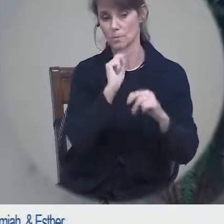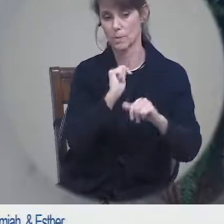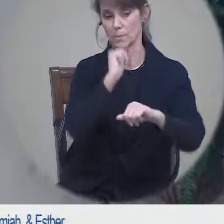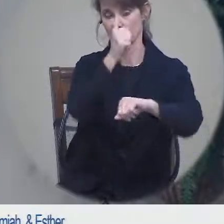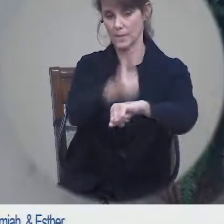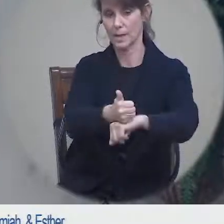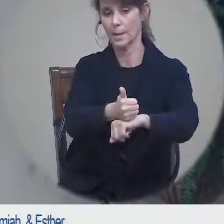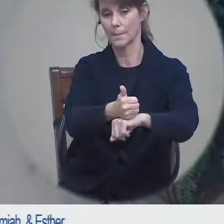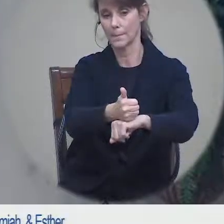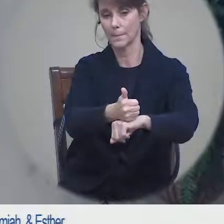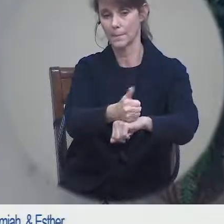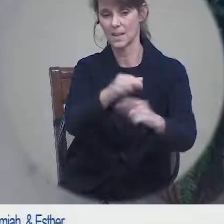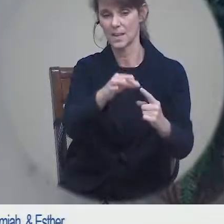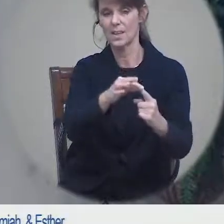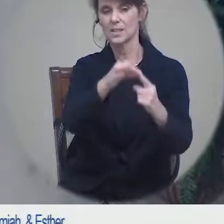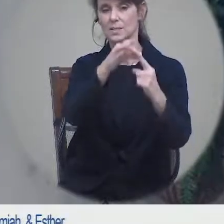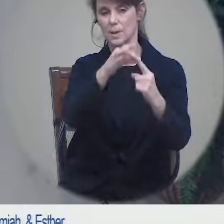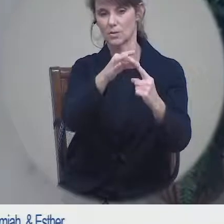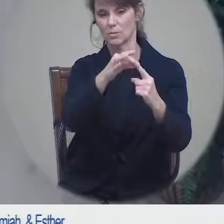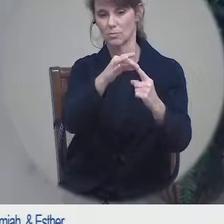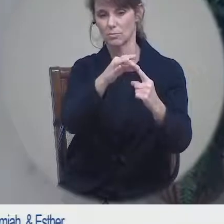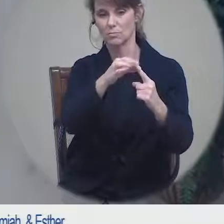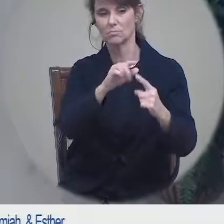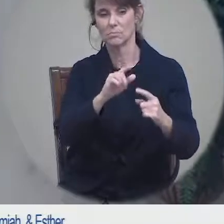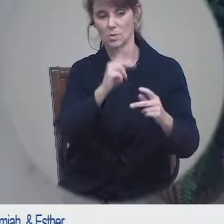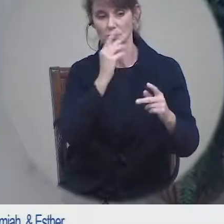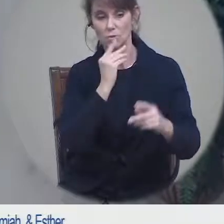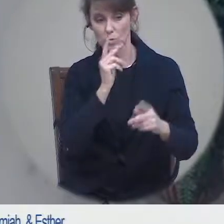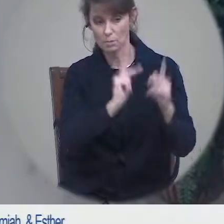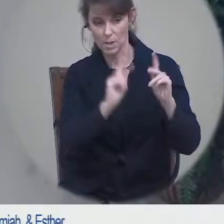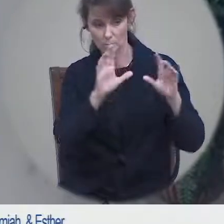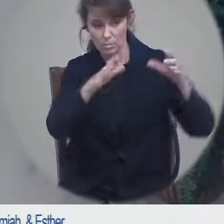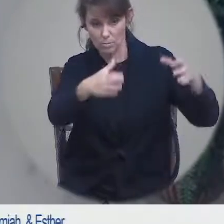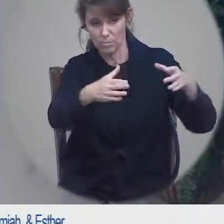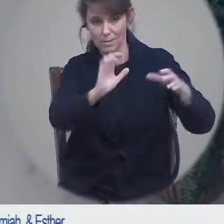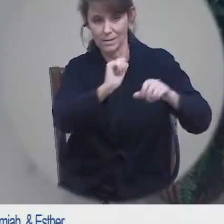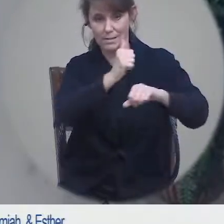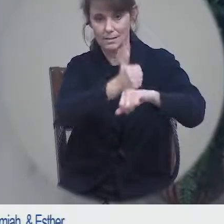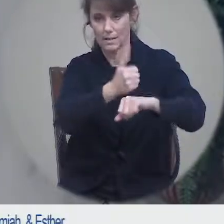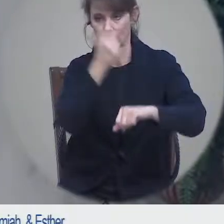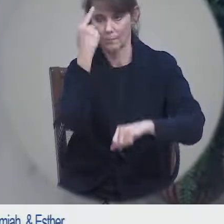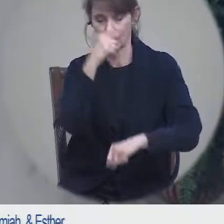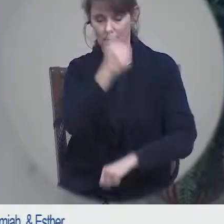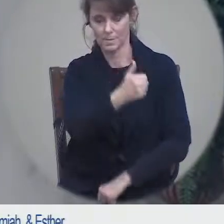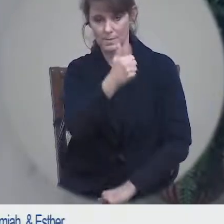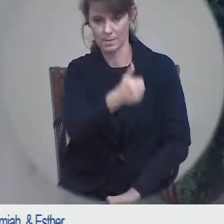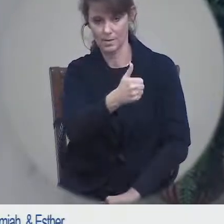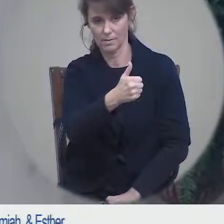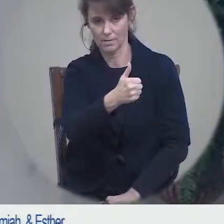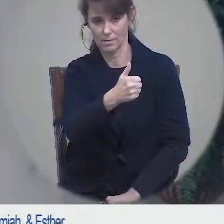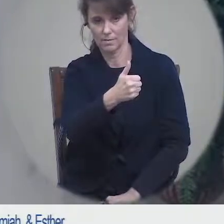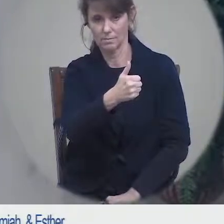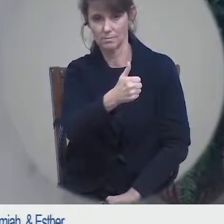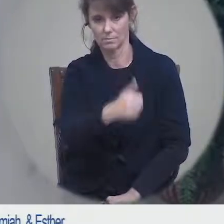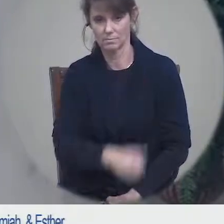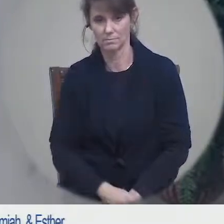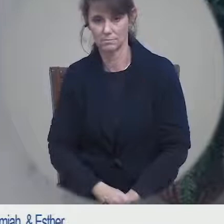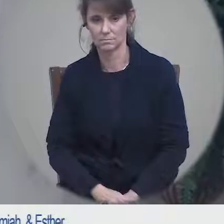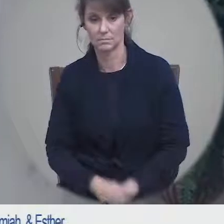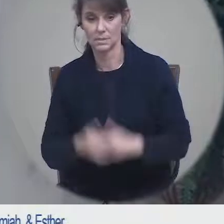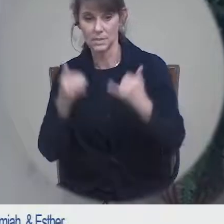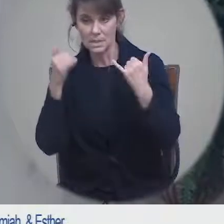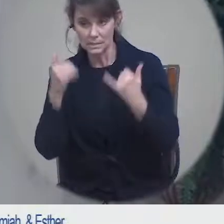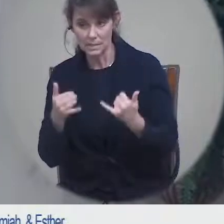feast days, but something they did on their own to commemorate this occasion. Purim today is probably